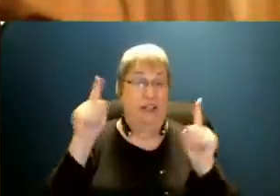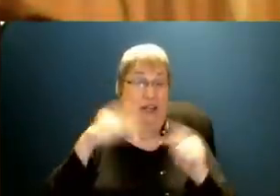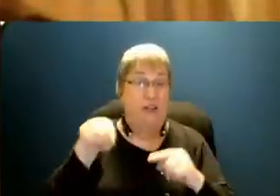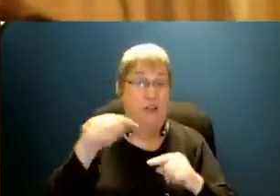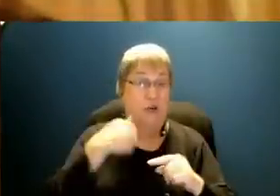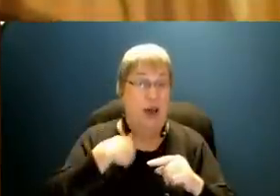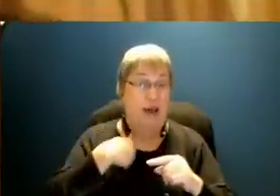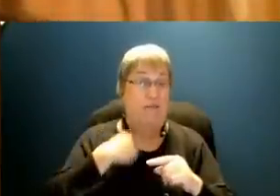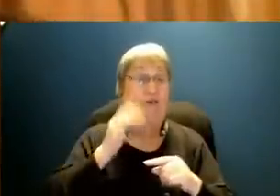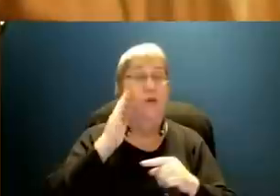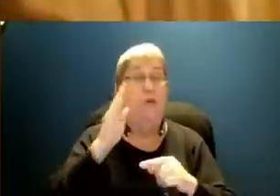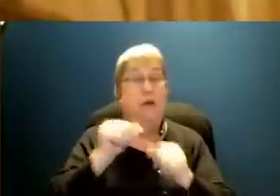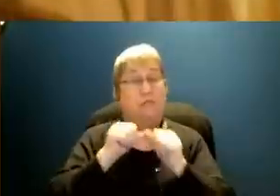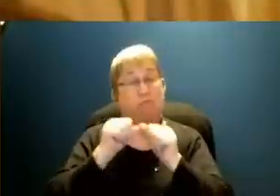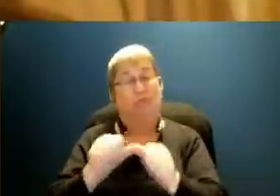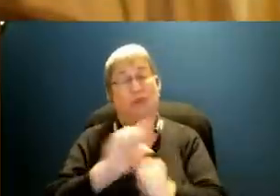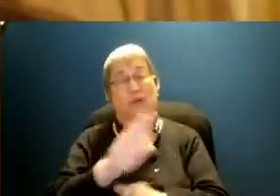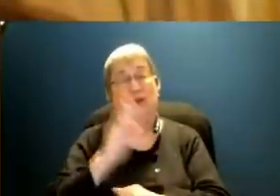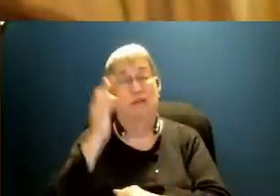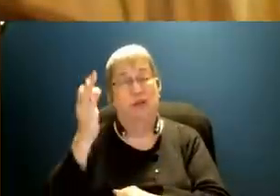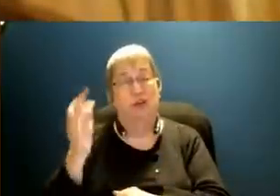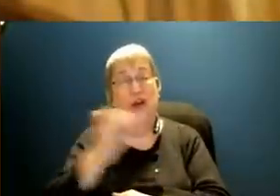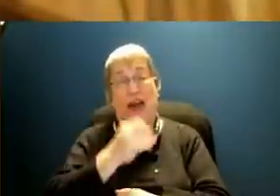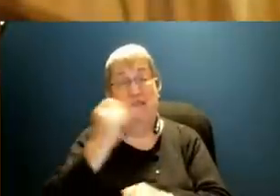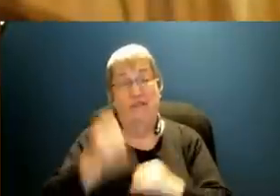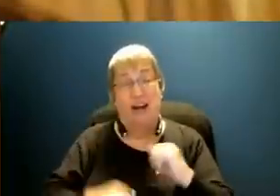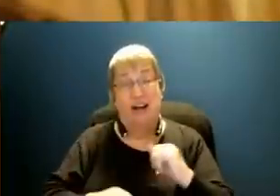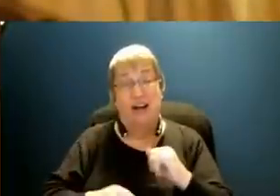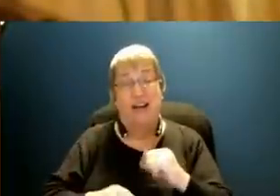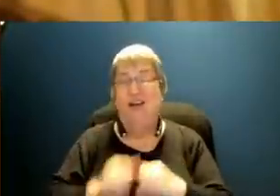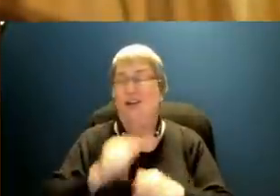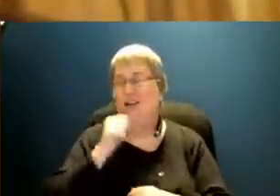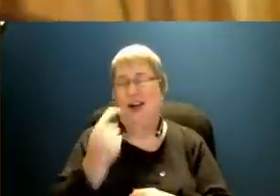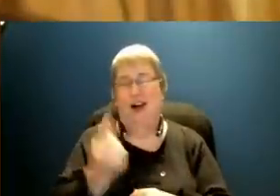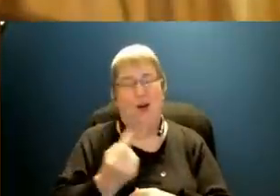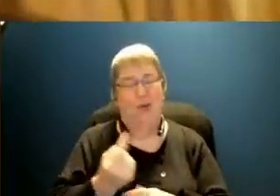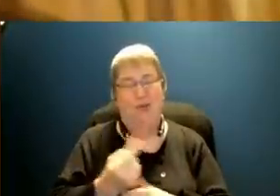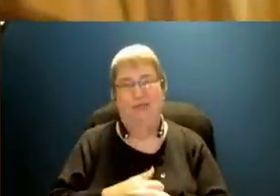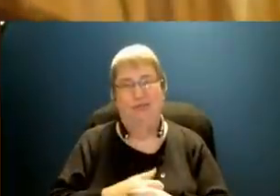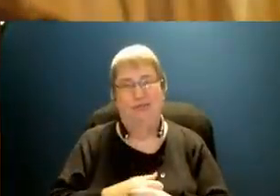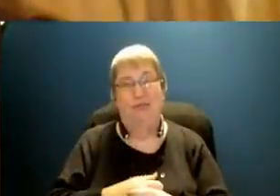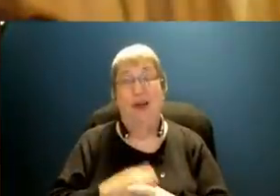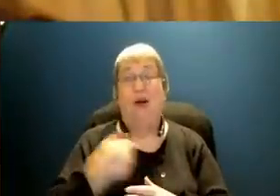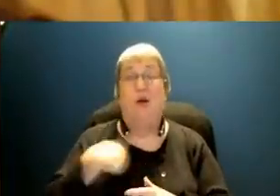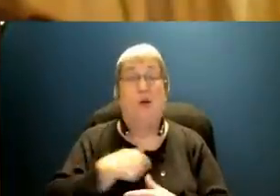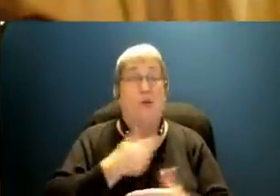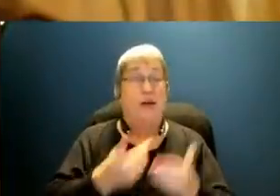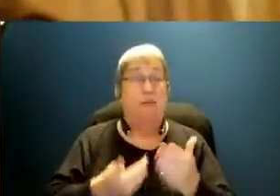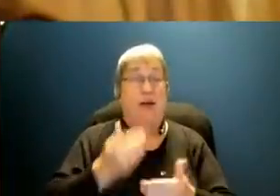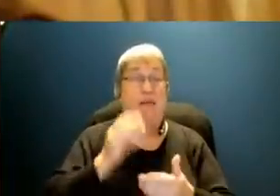future. And finally, you are not alone in this journey. While we may reside